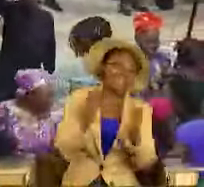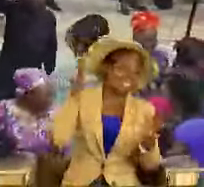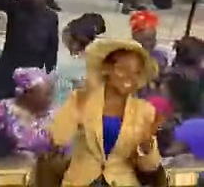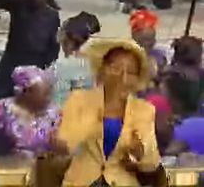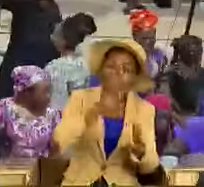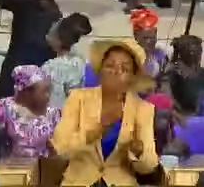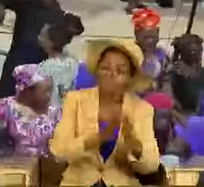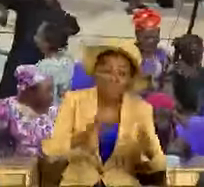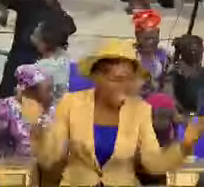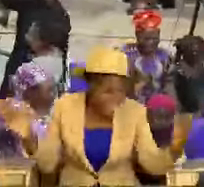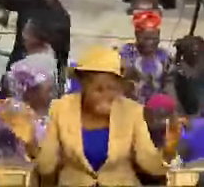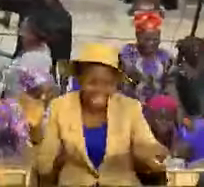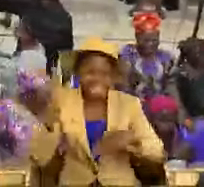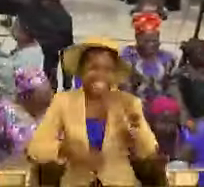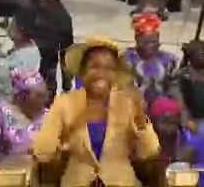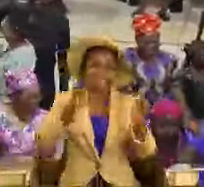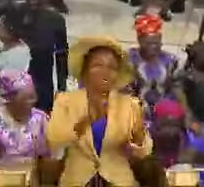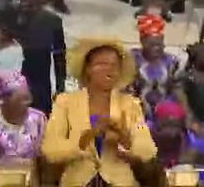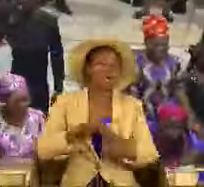thank you